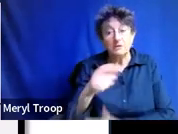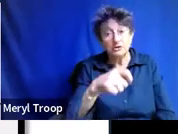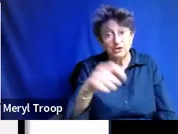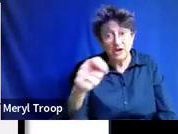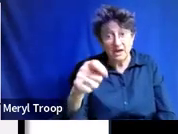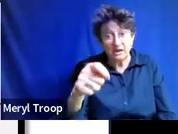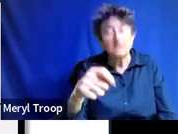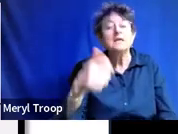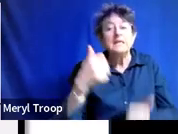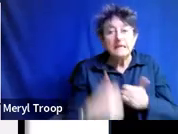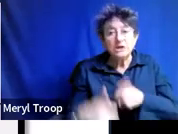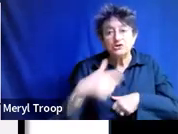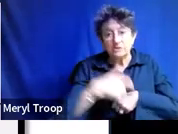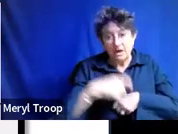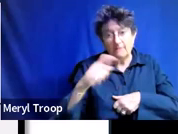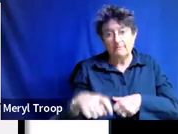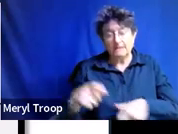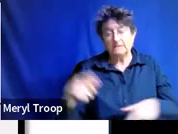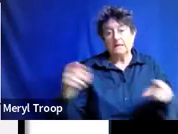get the consent signed.